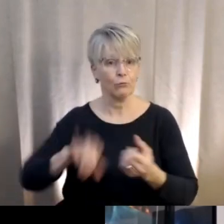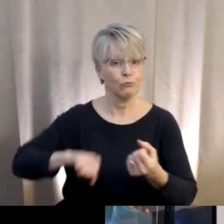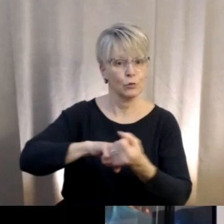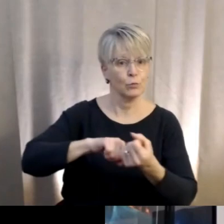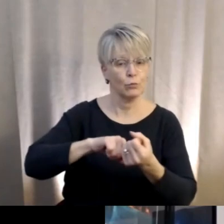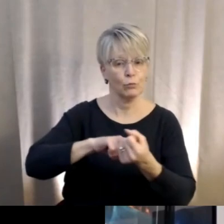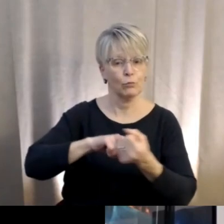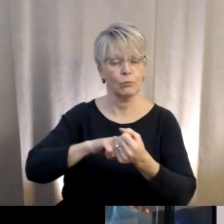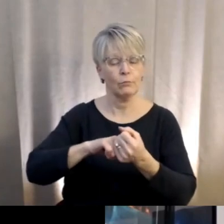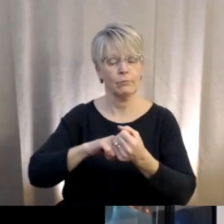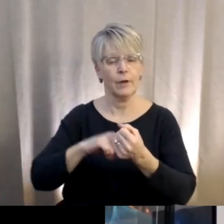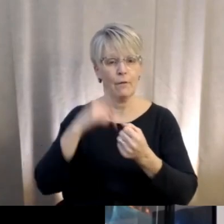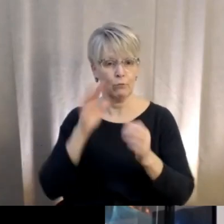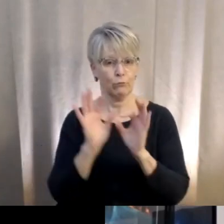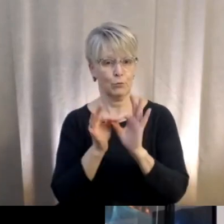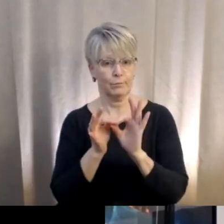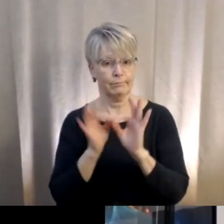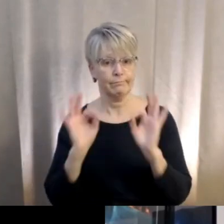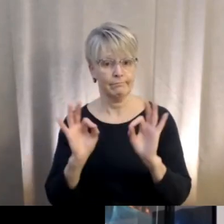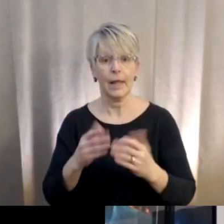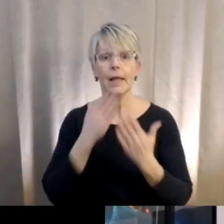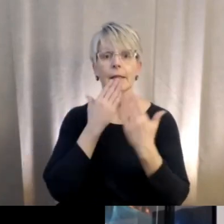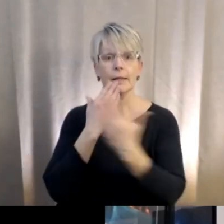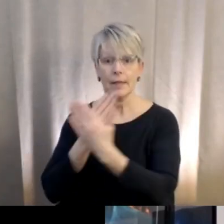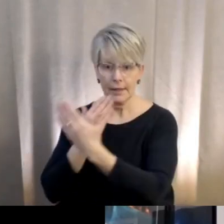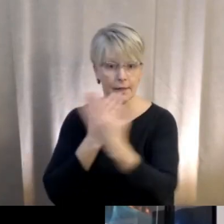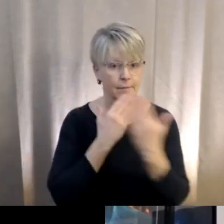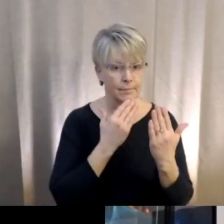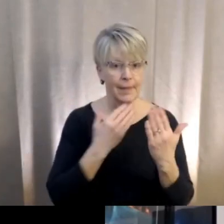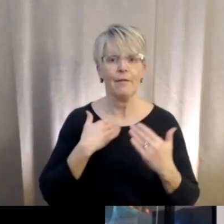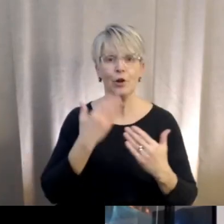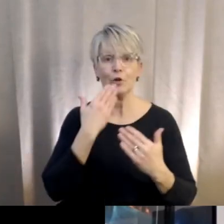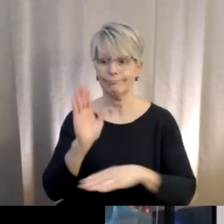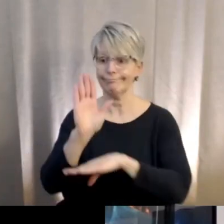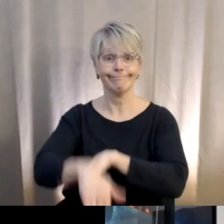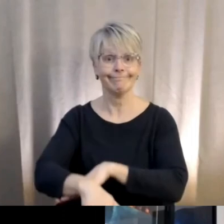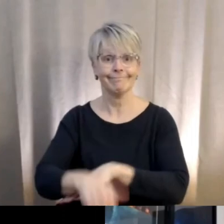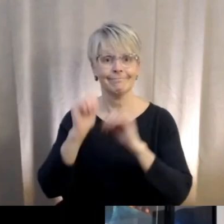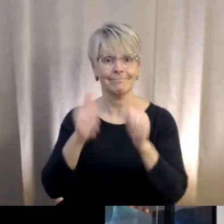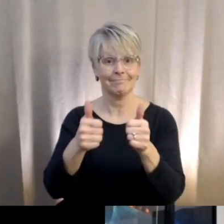able to provide. Thank you, everyone, and have a good rest of your day.